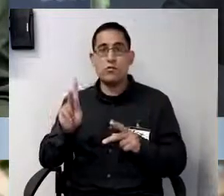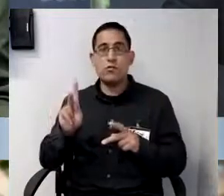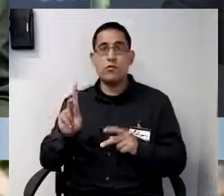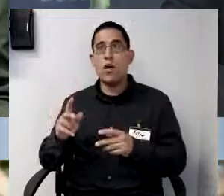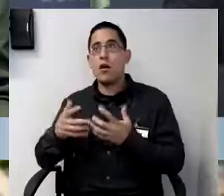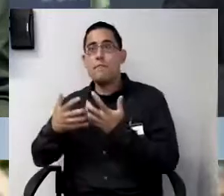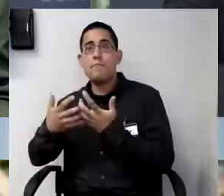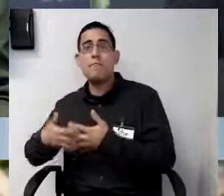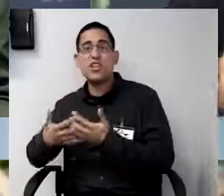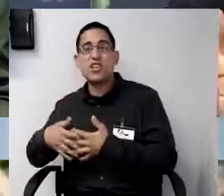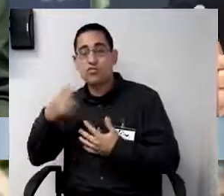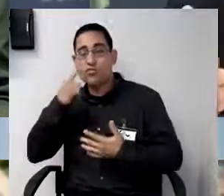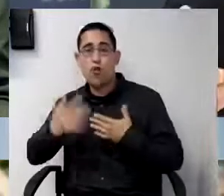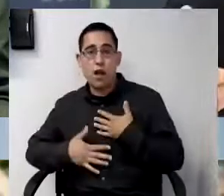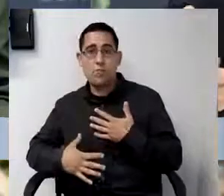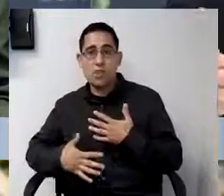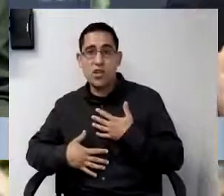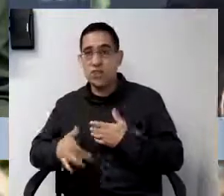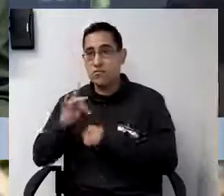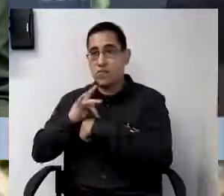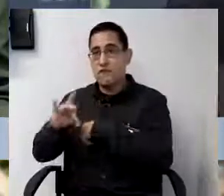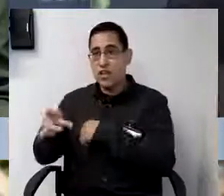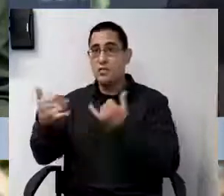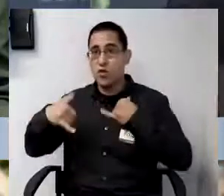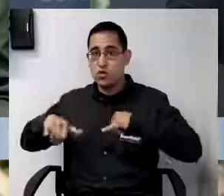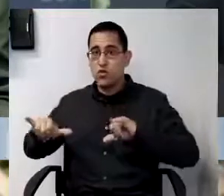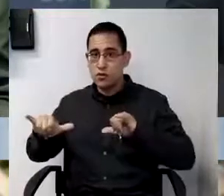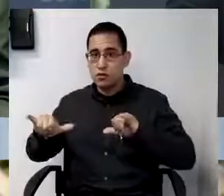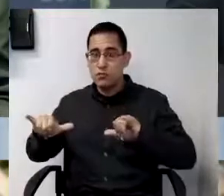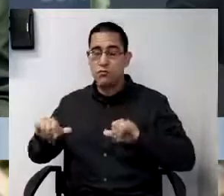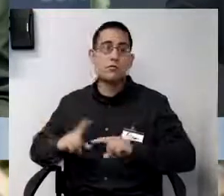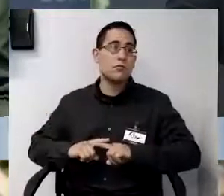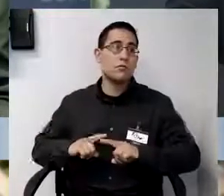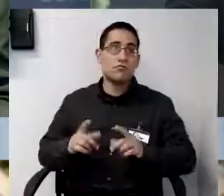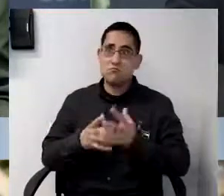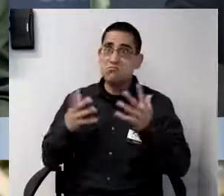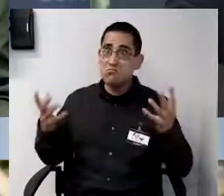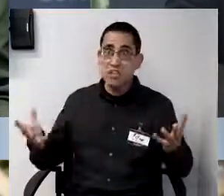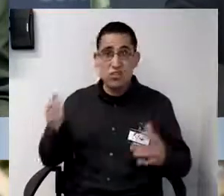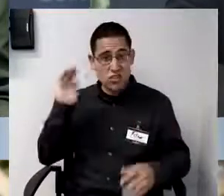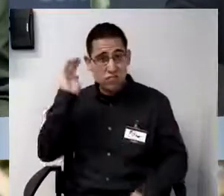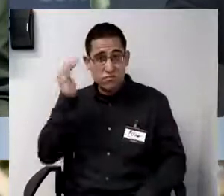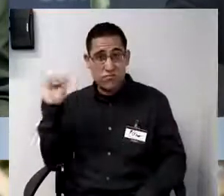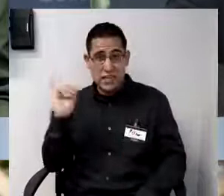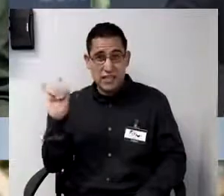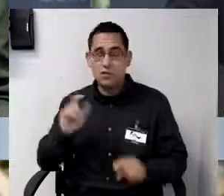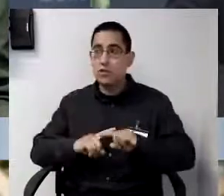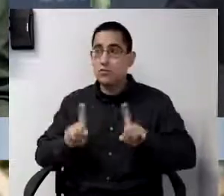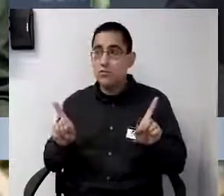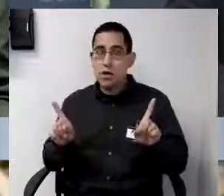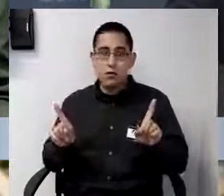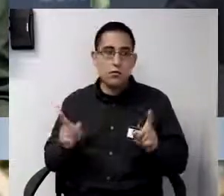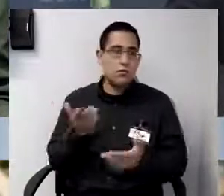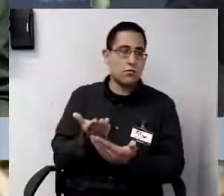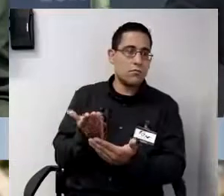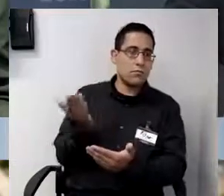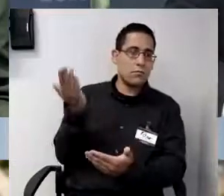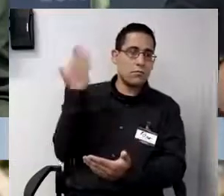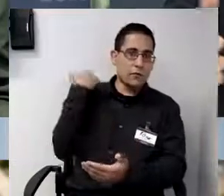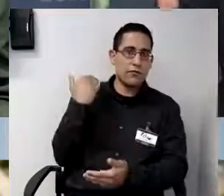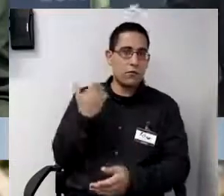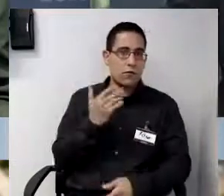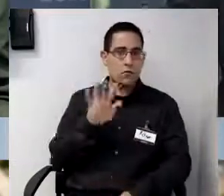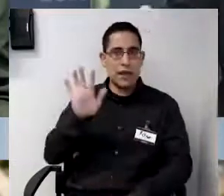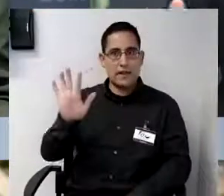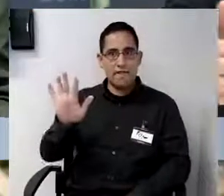still, which sounds like a lot, but just in a week we went from having 5 COVID patients on a vent